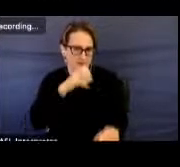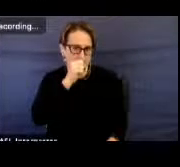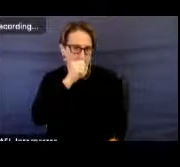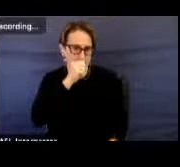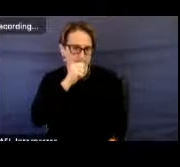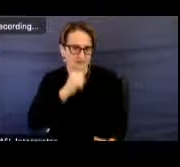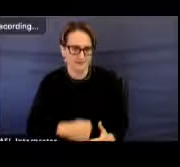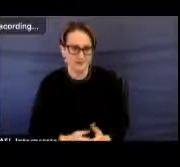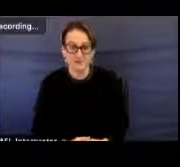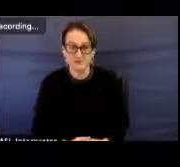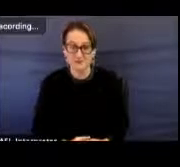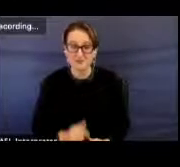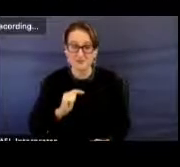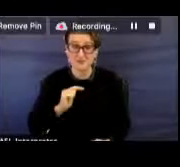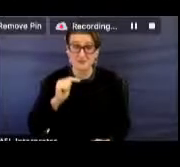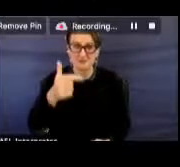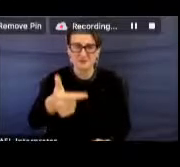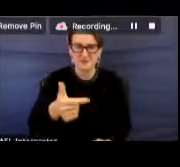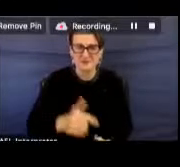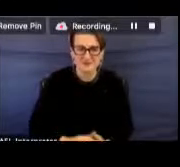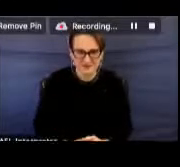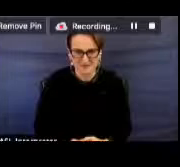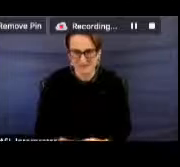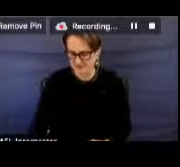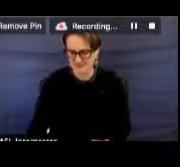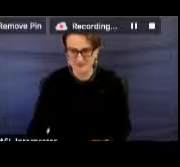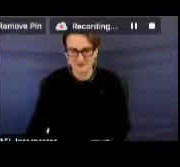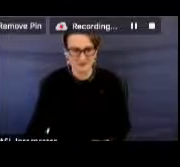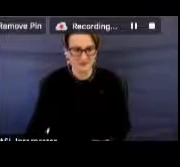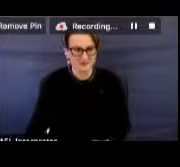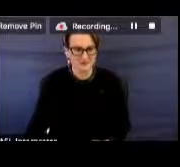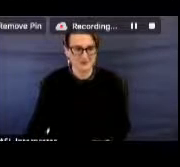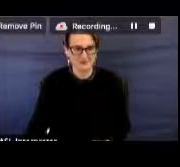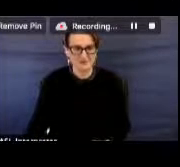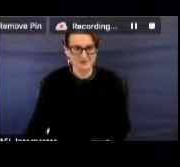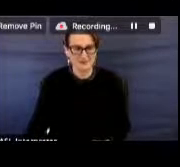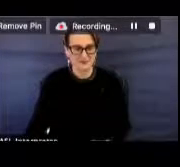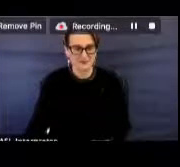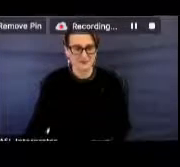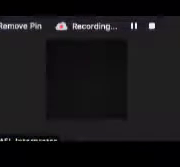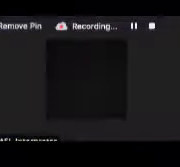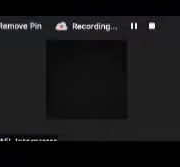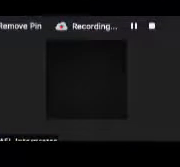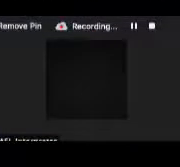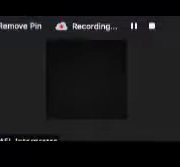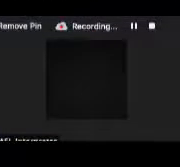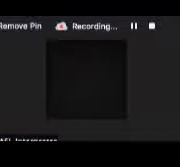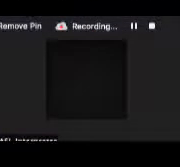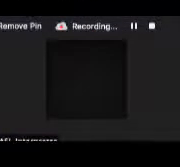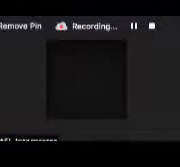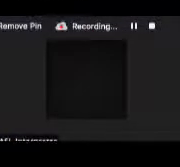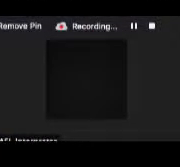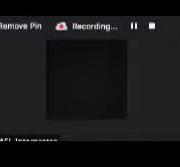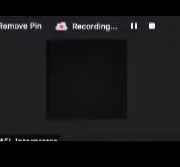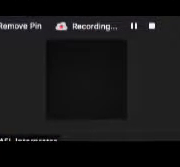I suppose it just surprises me that they wouldn't have known all that upfront. Yeah. Yeah. Standard.